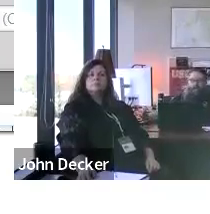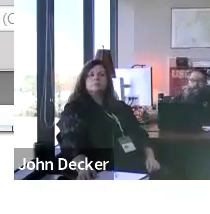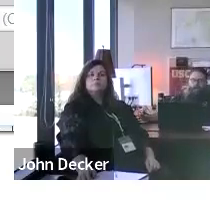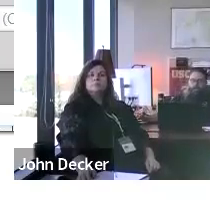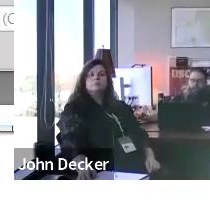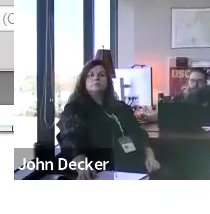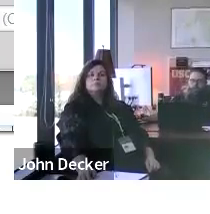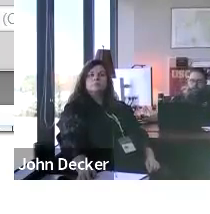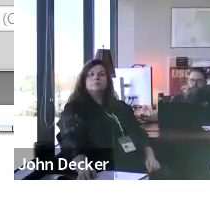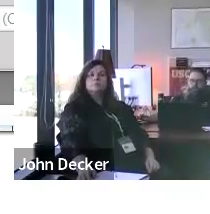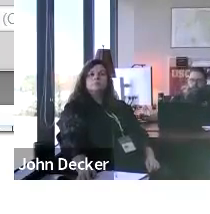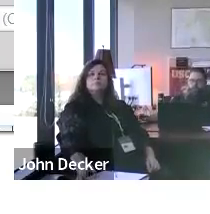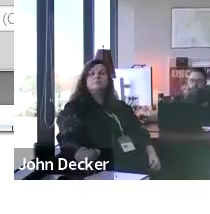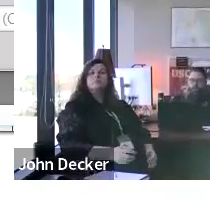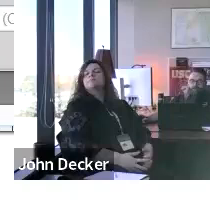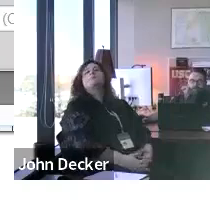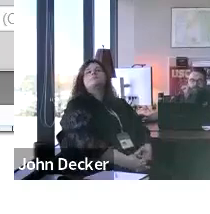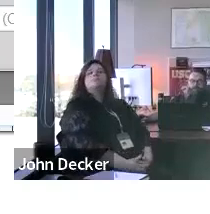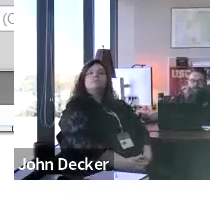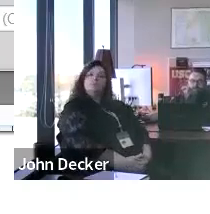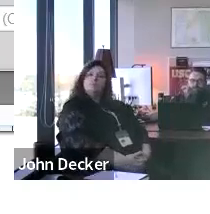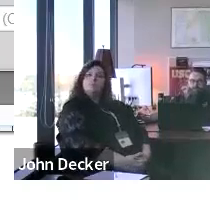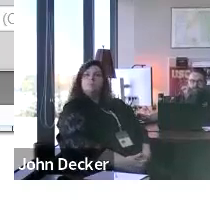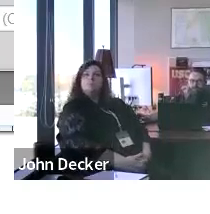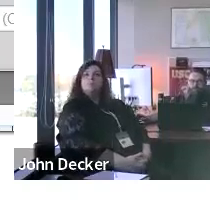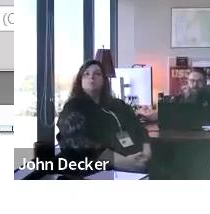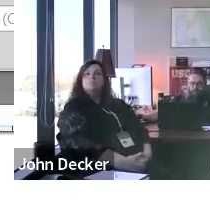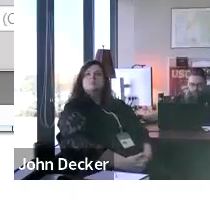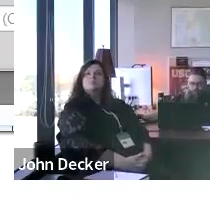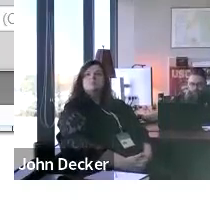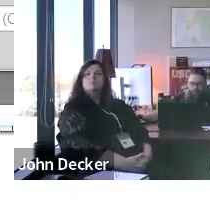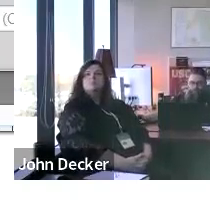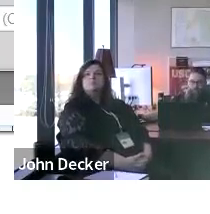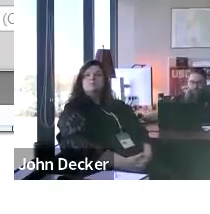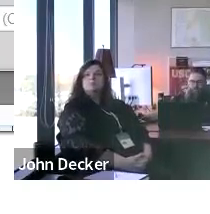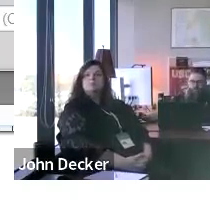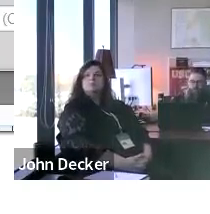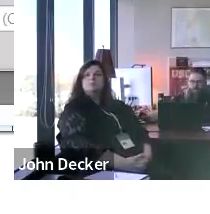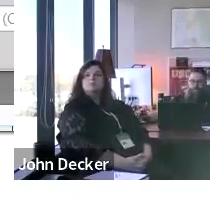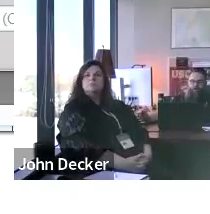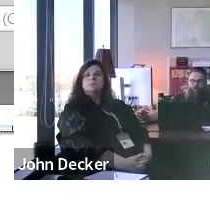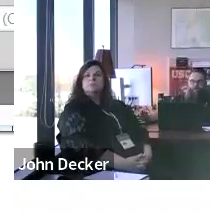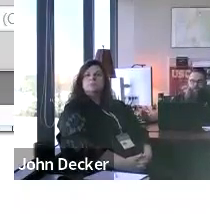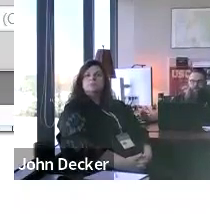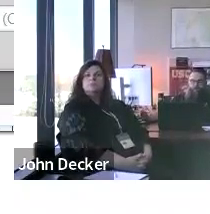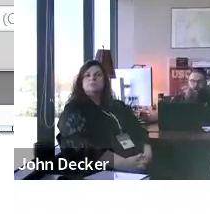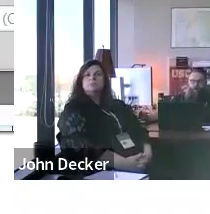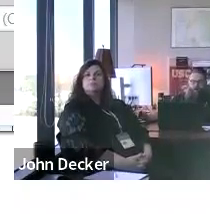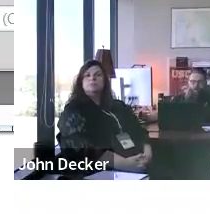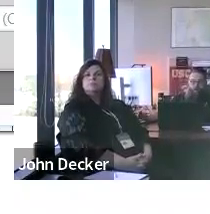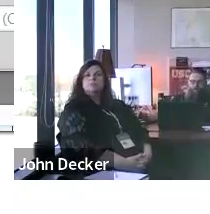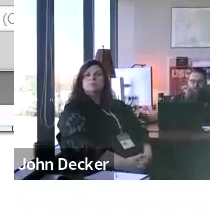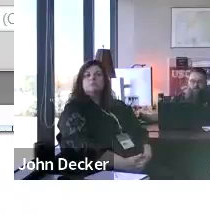simplifying and making service codes more reflective of the types of services provided. The rate study recommended the use of